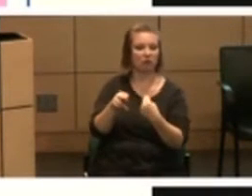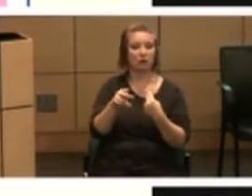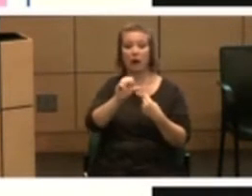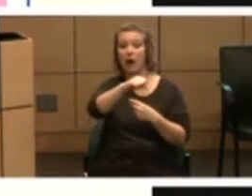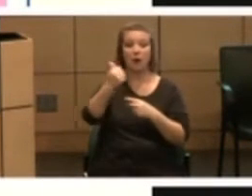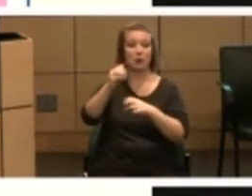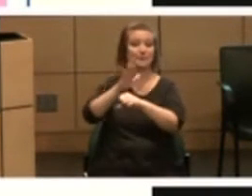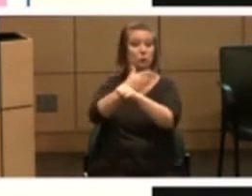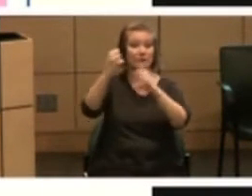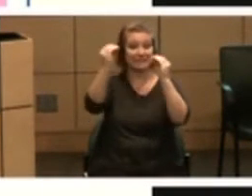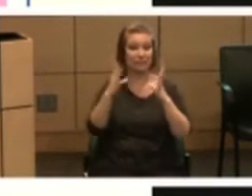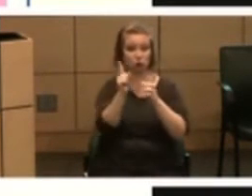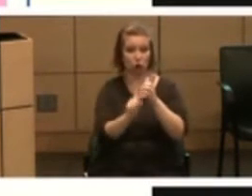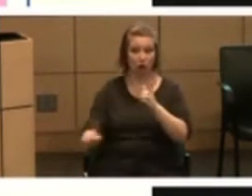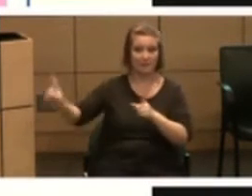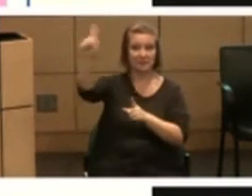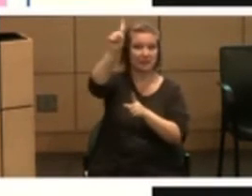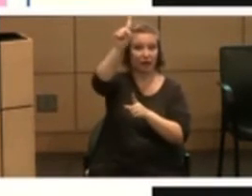upstairs.